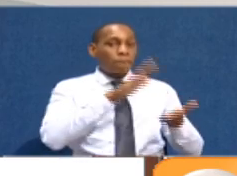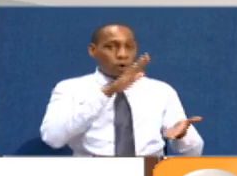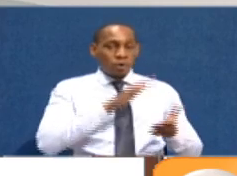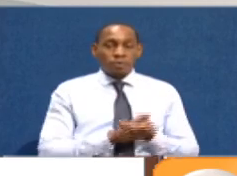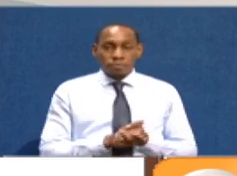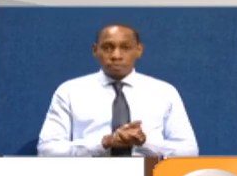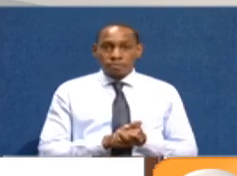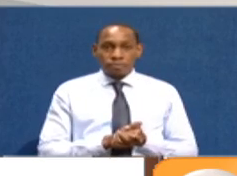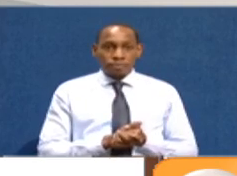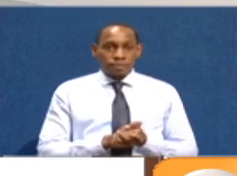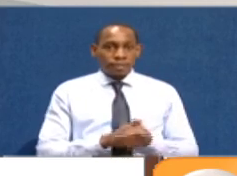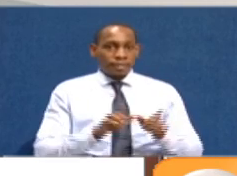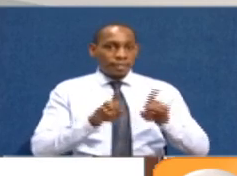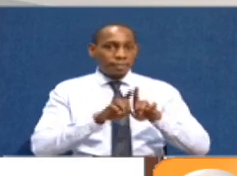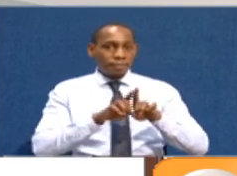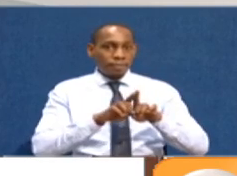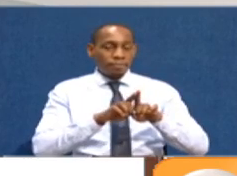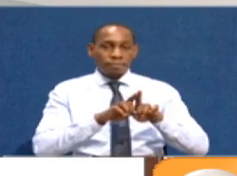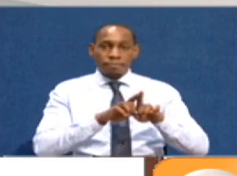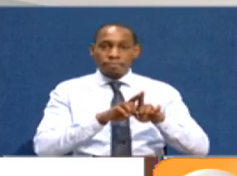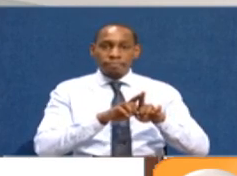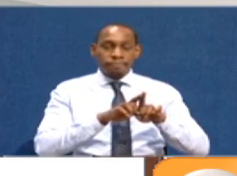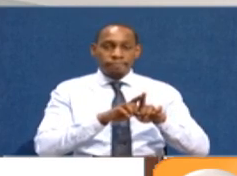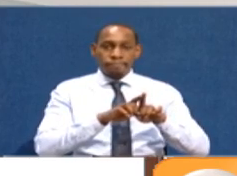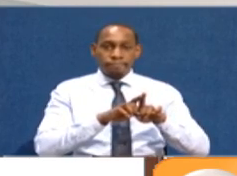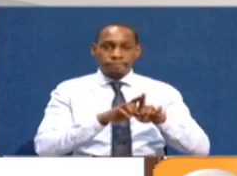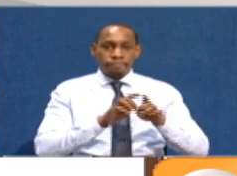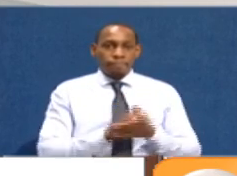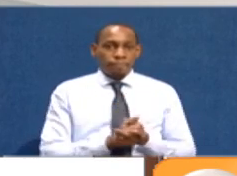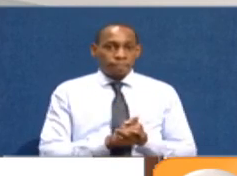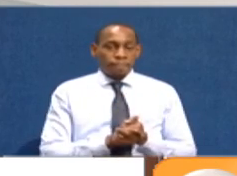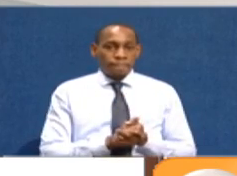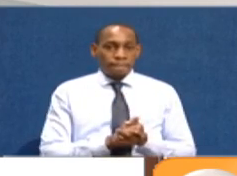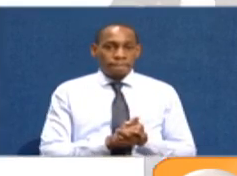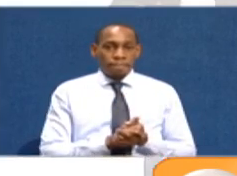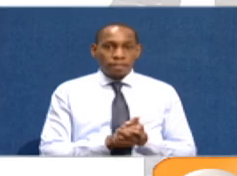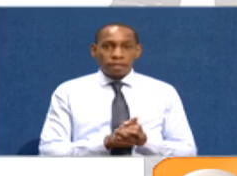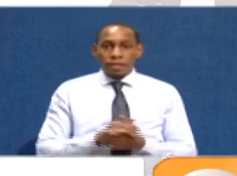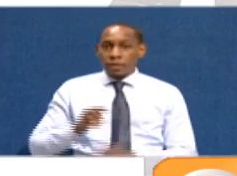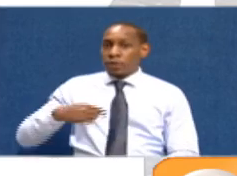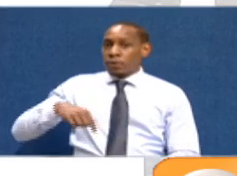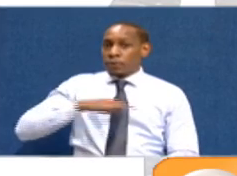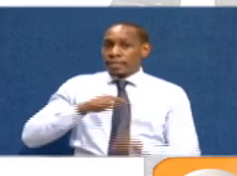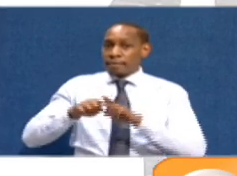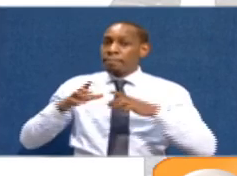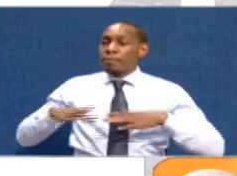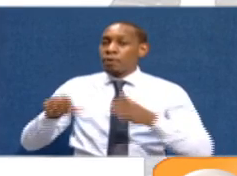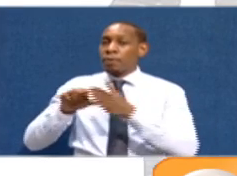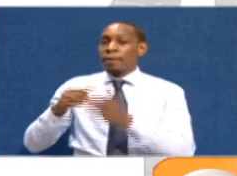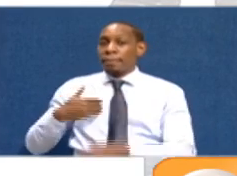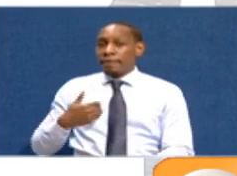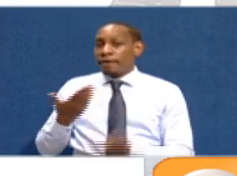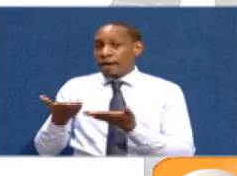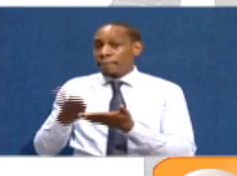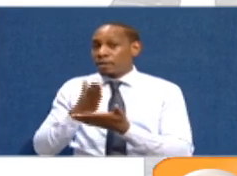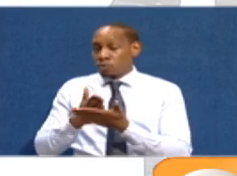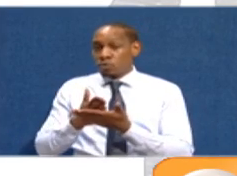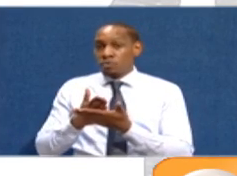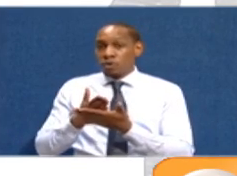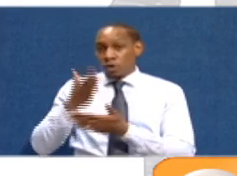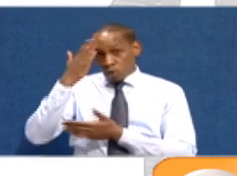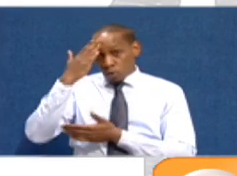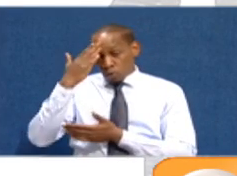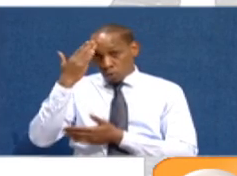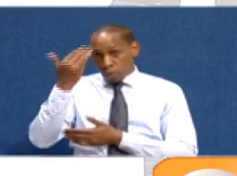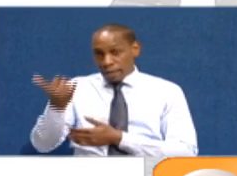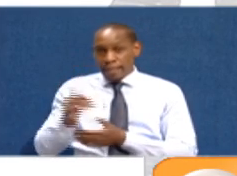enjoyed how different and unique he was. And it was good. I think we're the people with the problem here. You know that? We're the ones. I don't